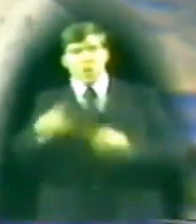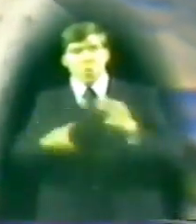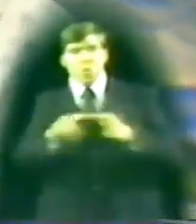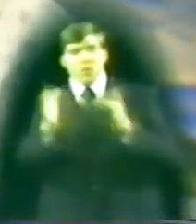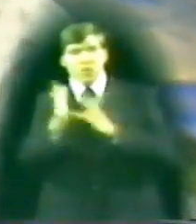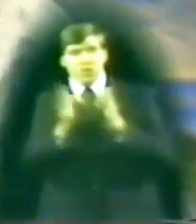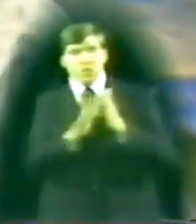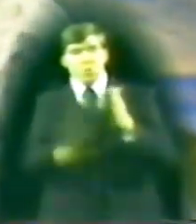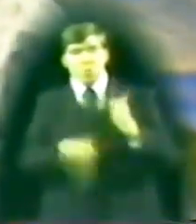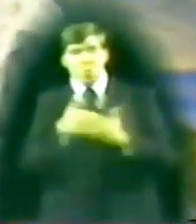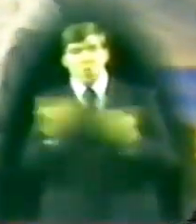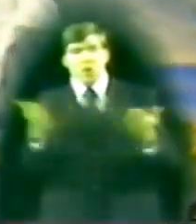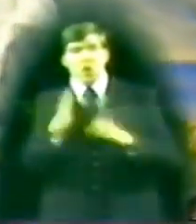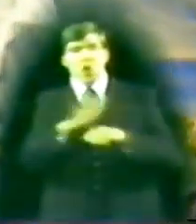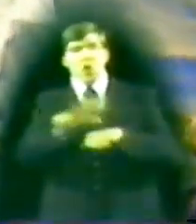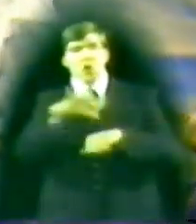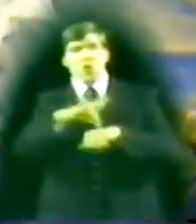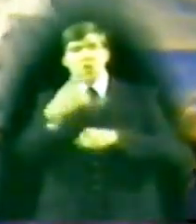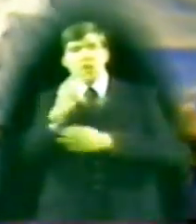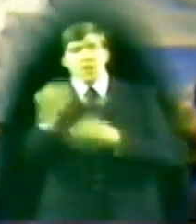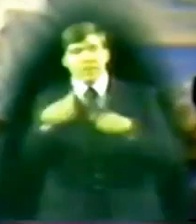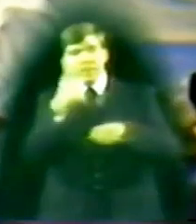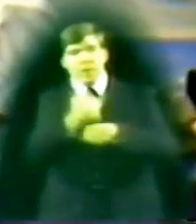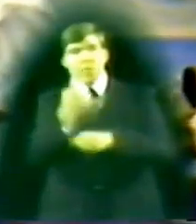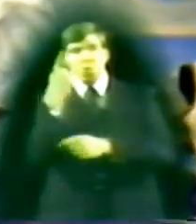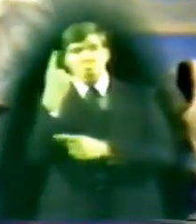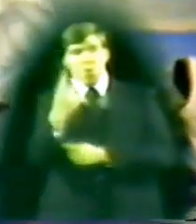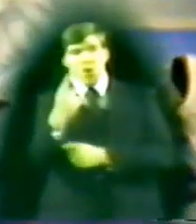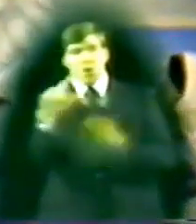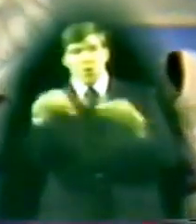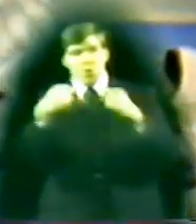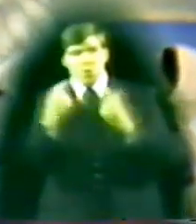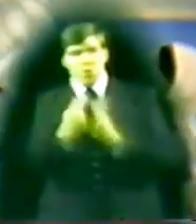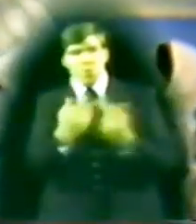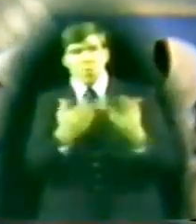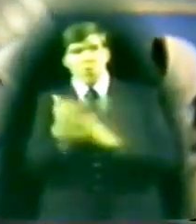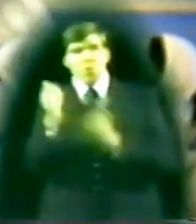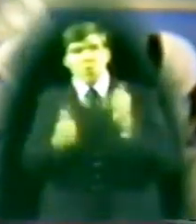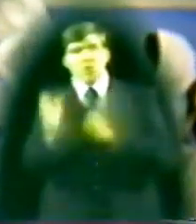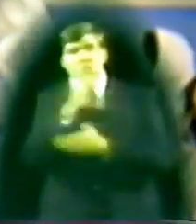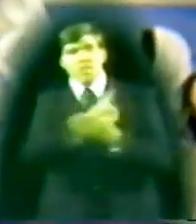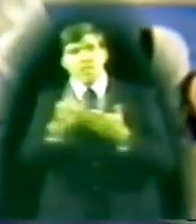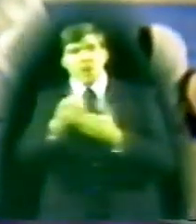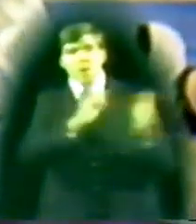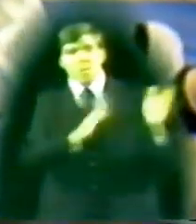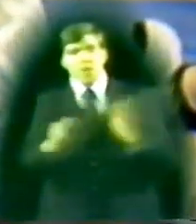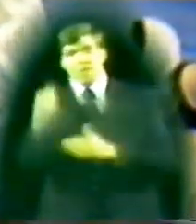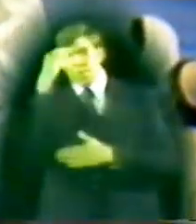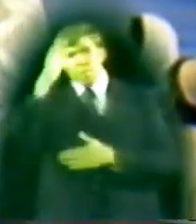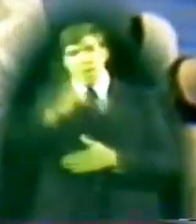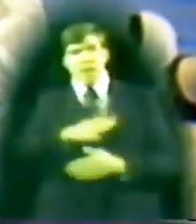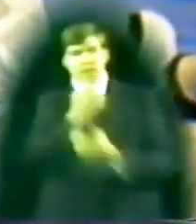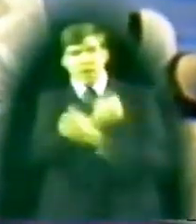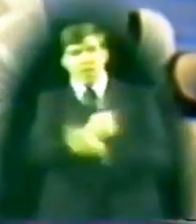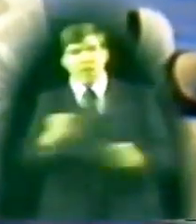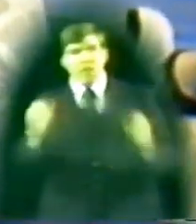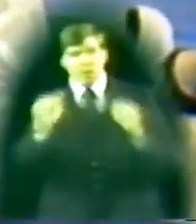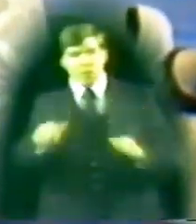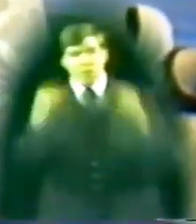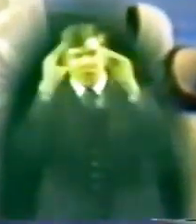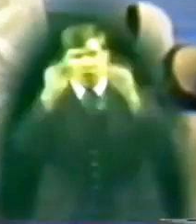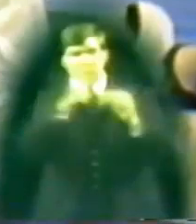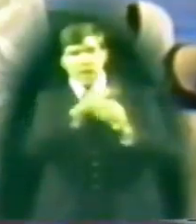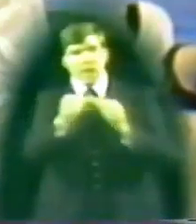Jesus was born here on earth, he established but one mortal organization through which the divine plan for man's salvation could be taught